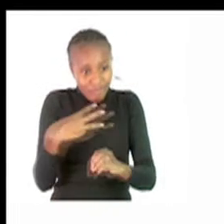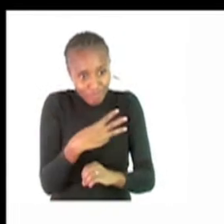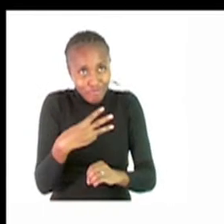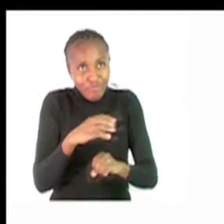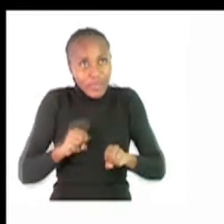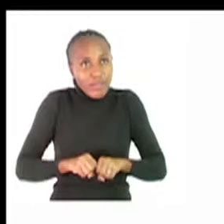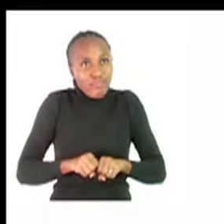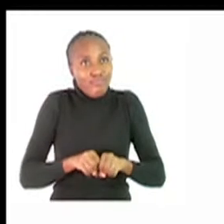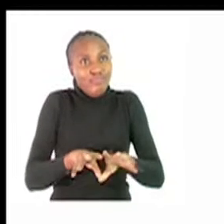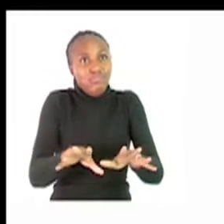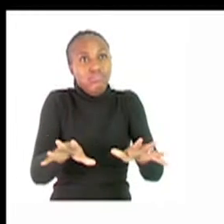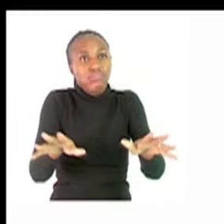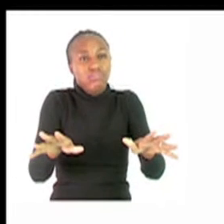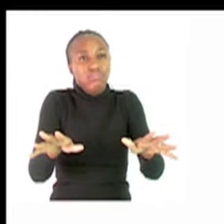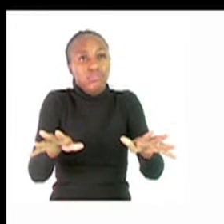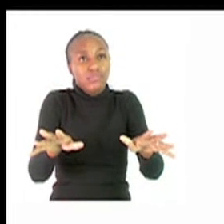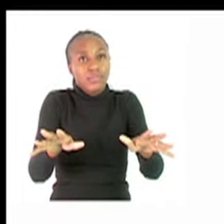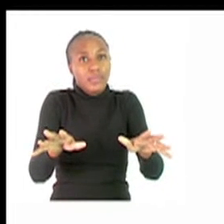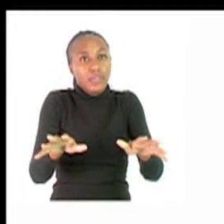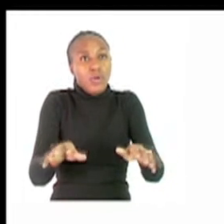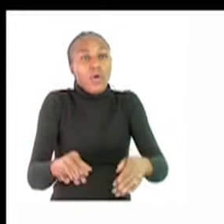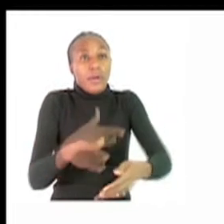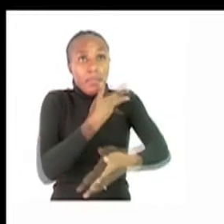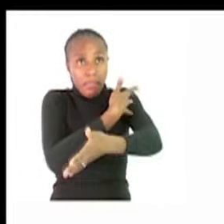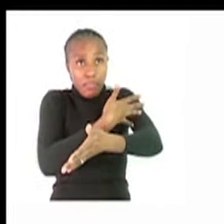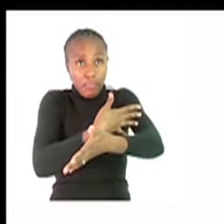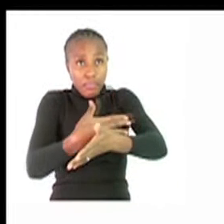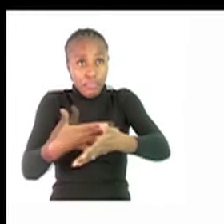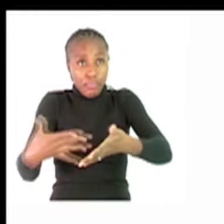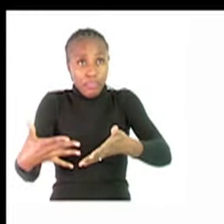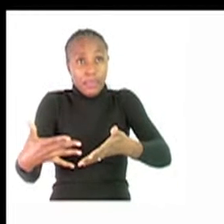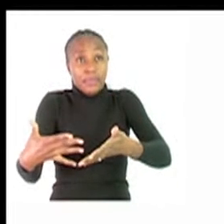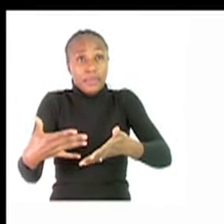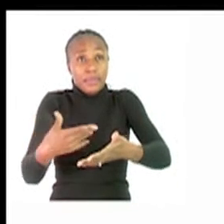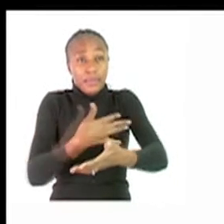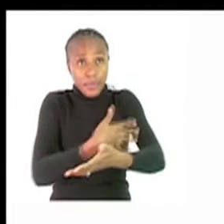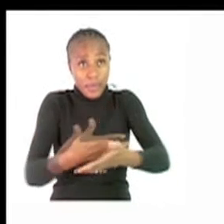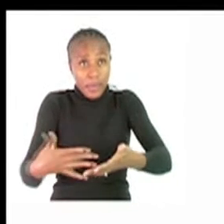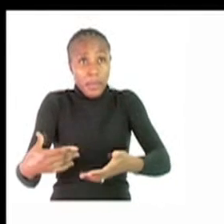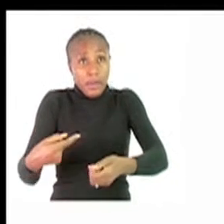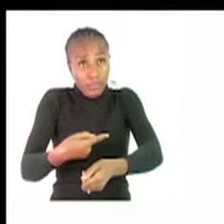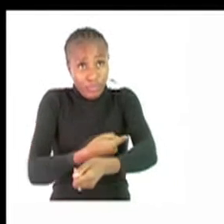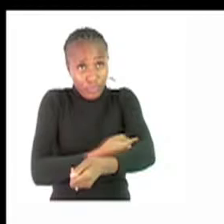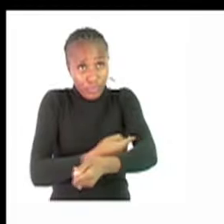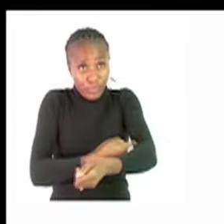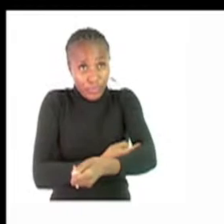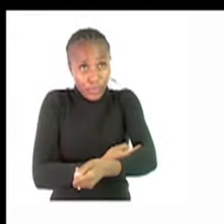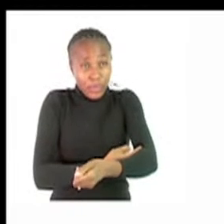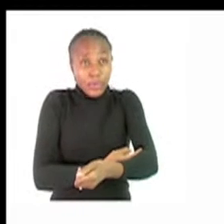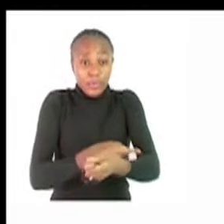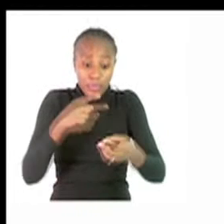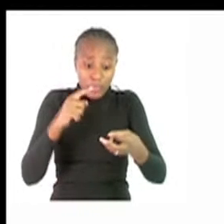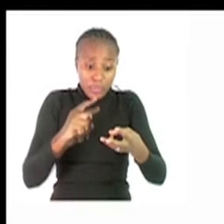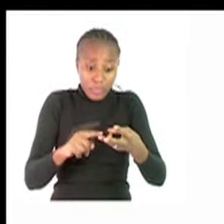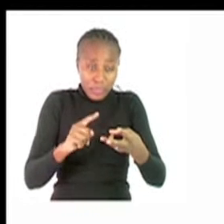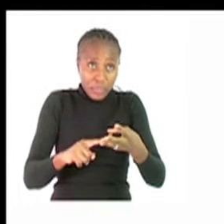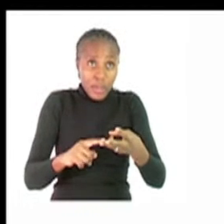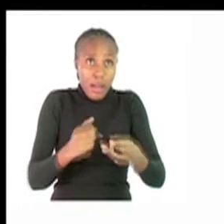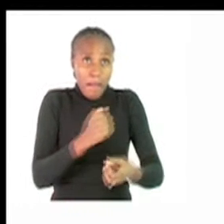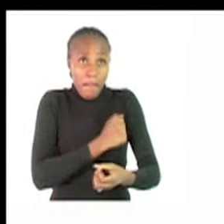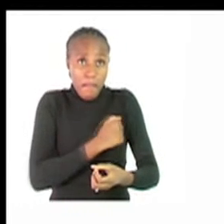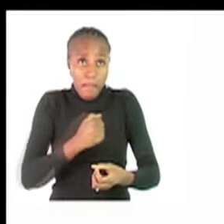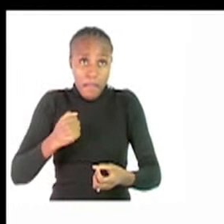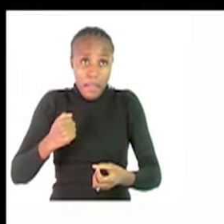blood. Blood transfusion, mother to child transmission of